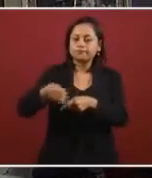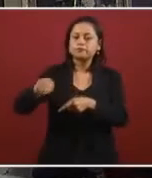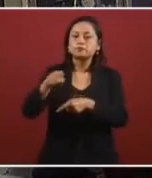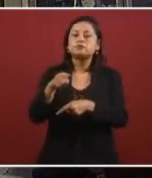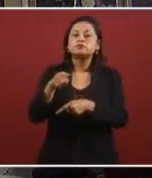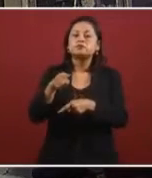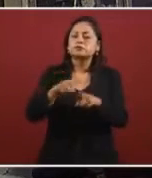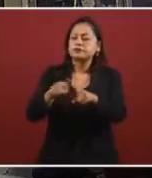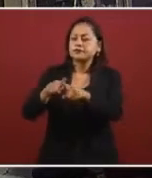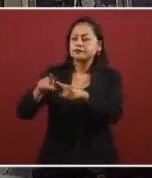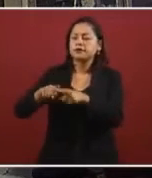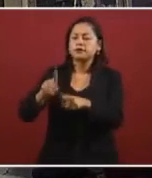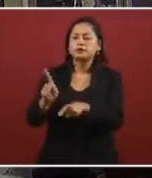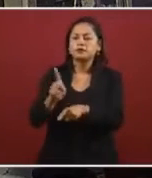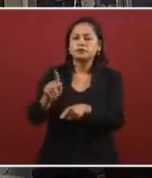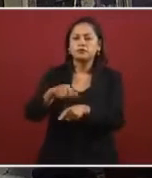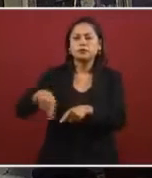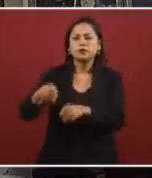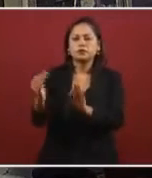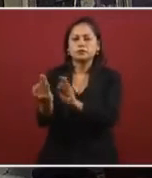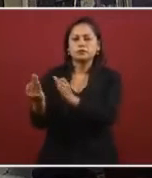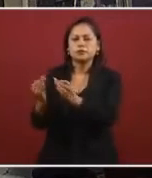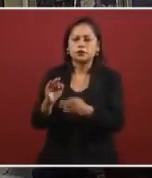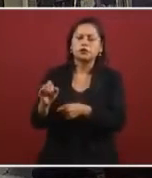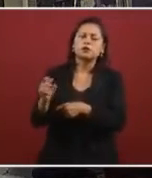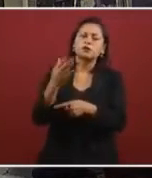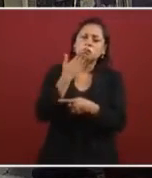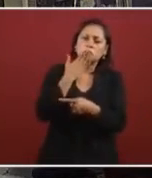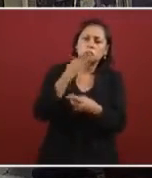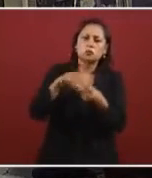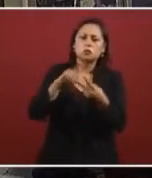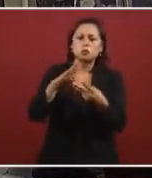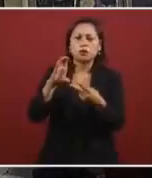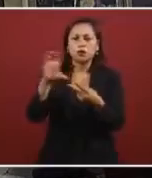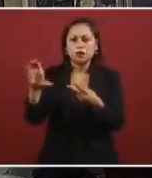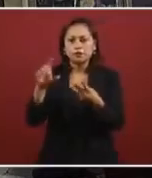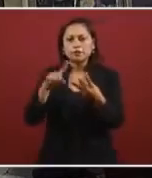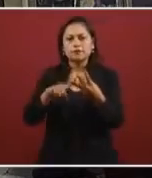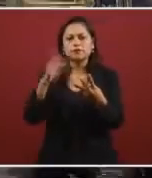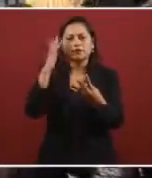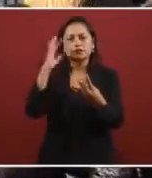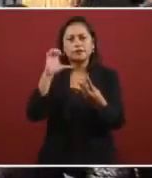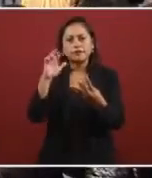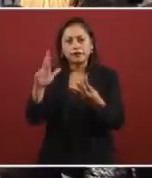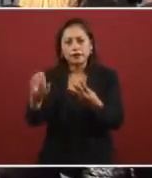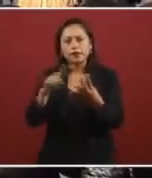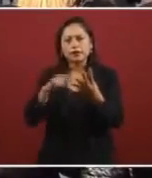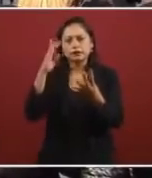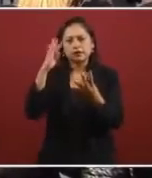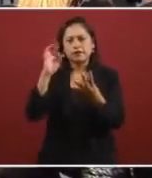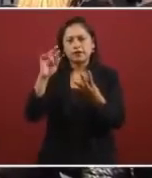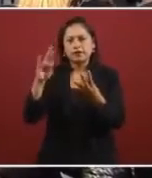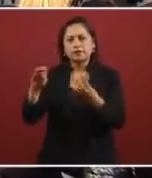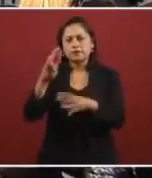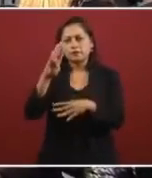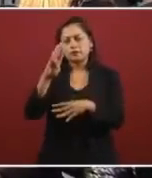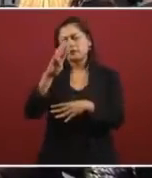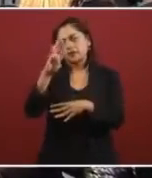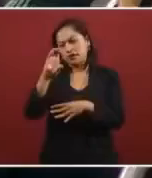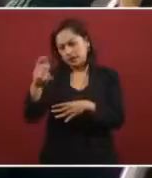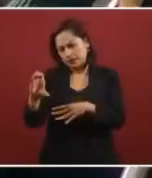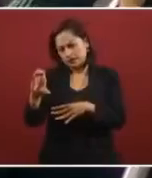fishing from these areas.